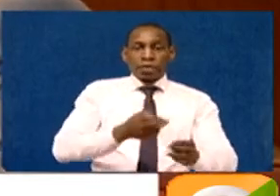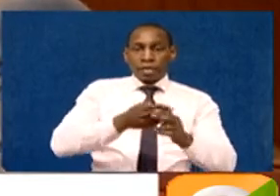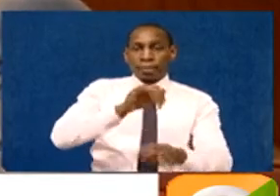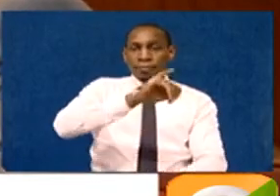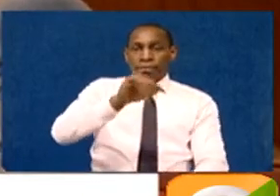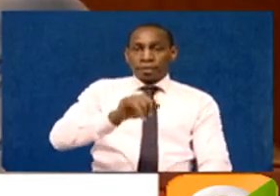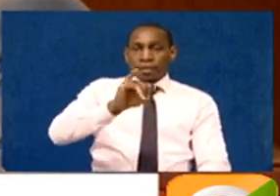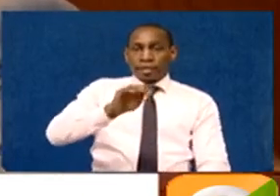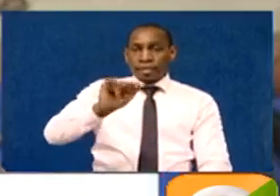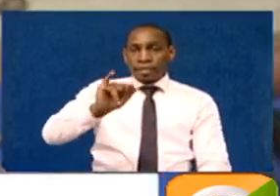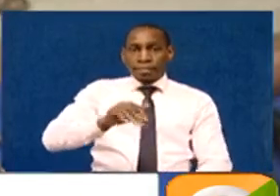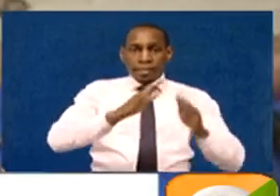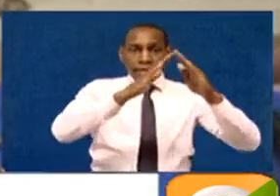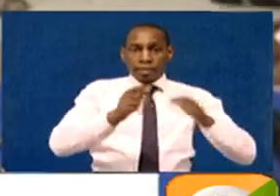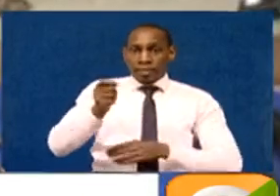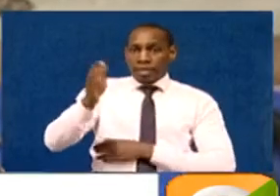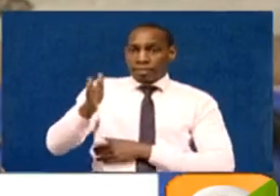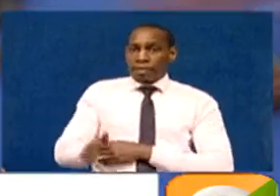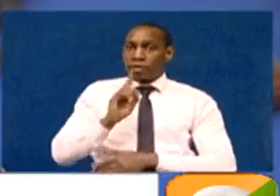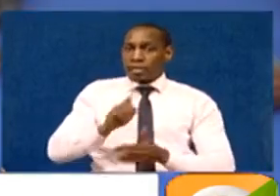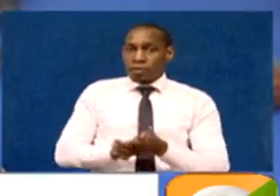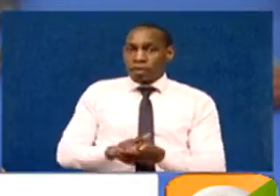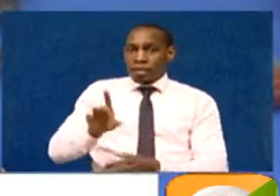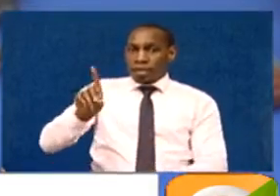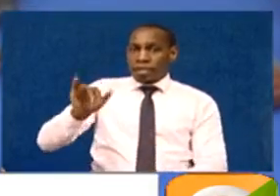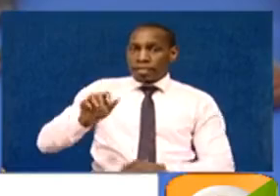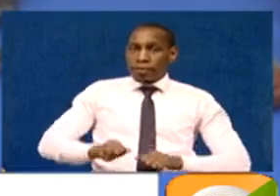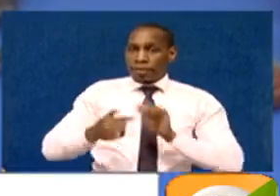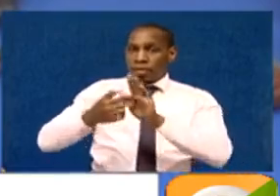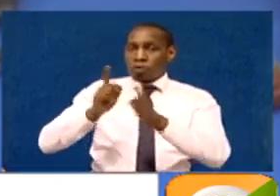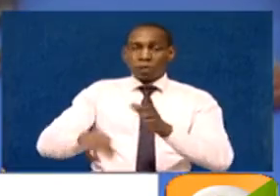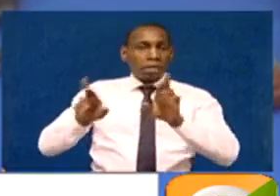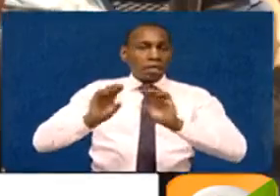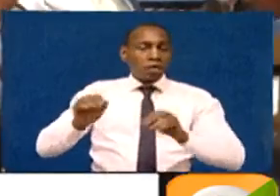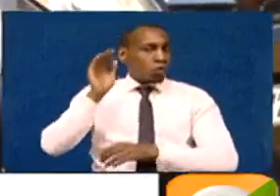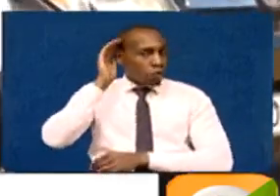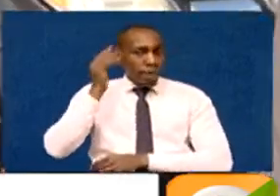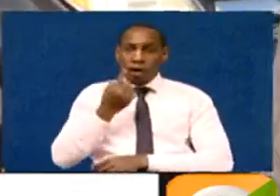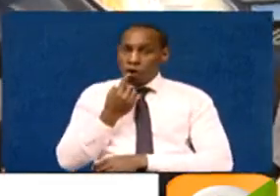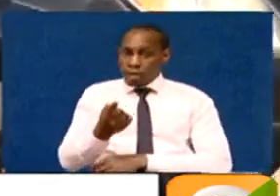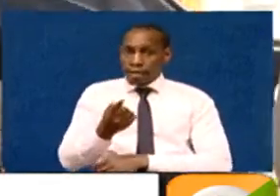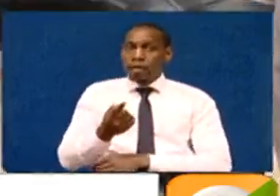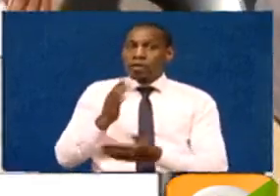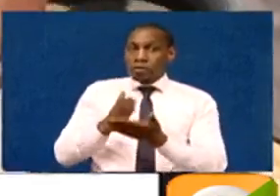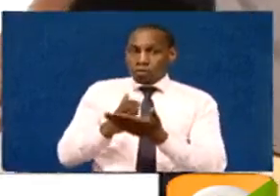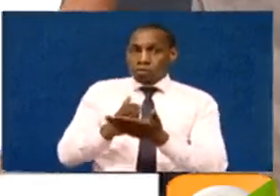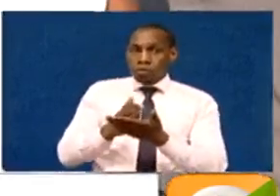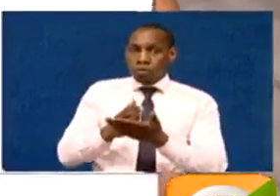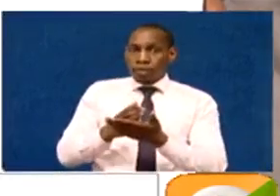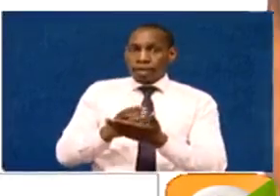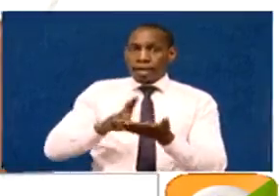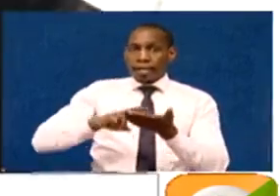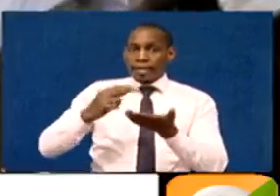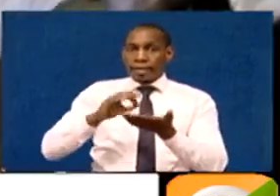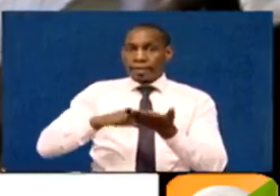Jimi Wanjigi's house. Justice Murima says Kinoti had proven that he was not ready to obey the order, having failed to file an